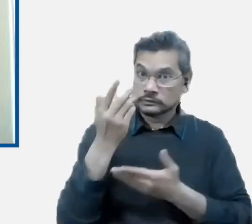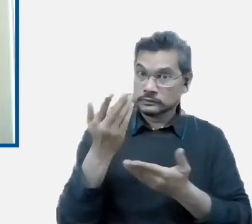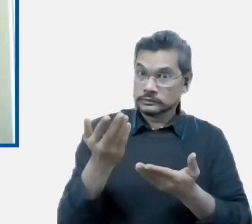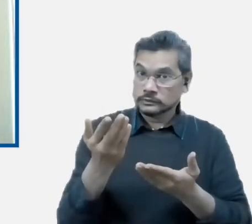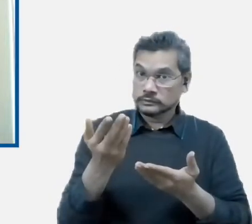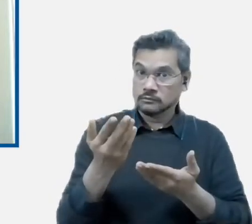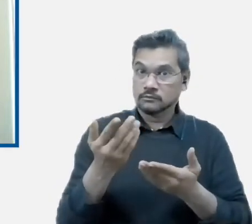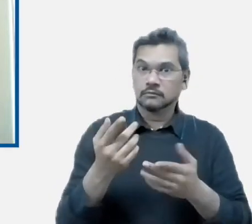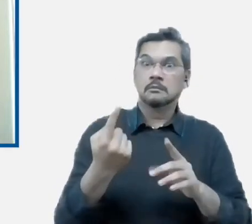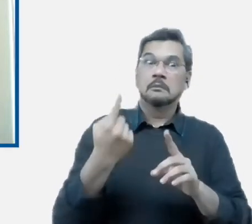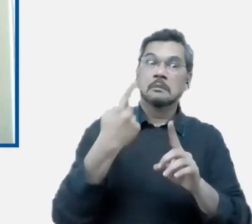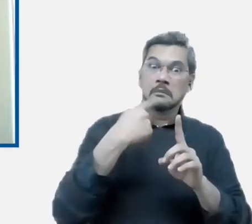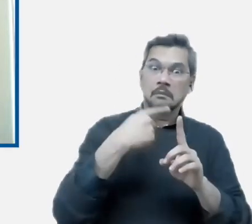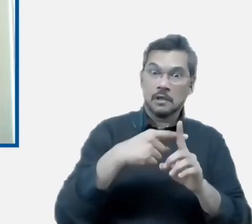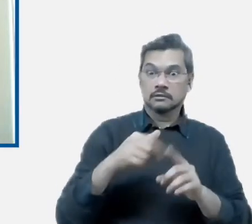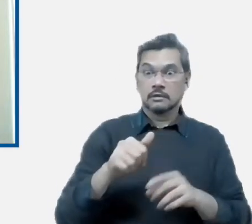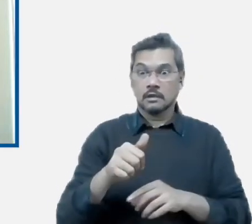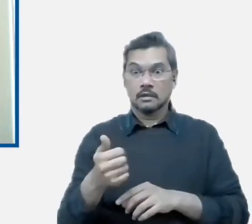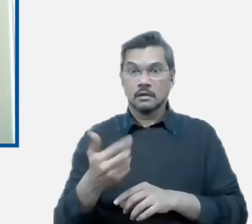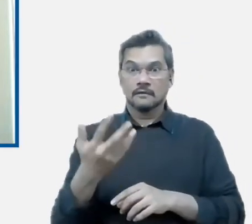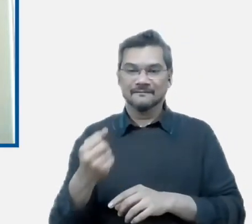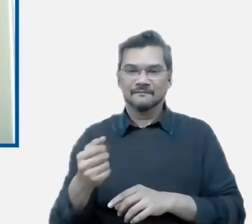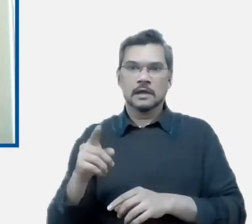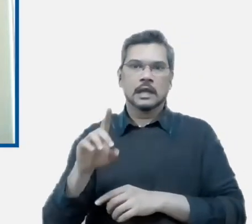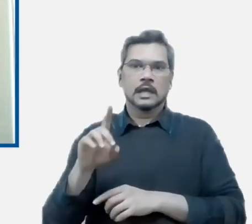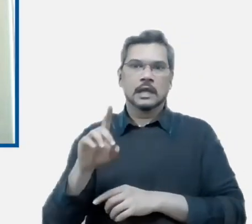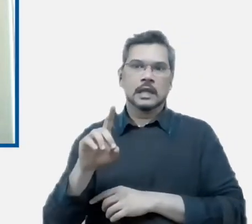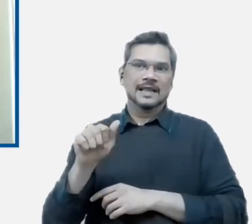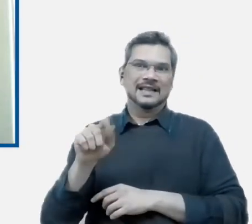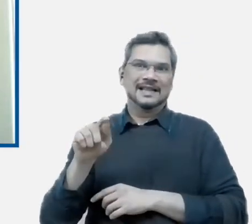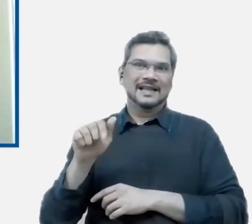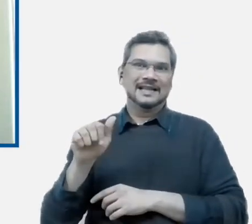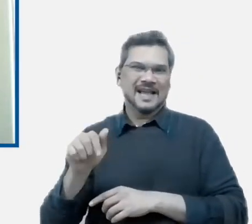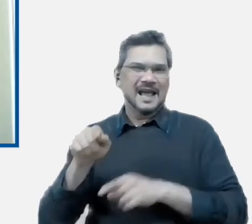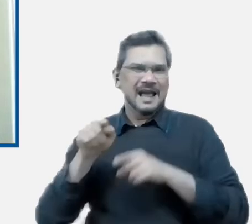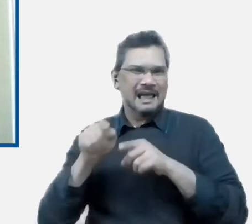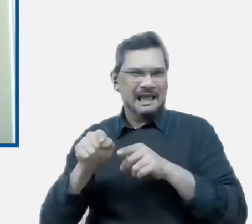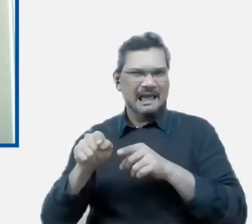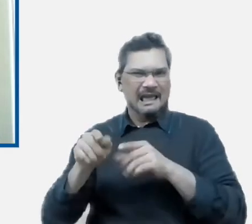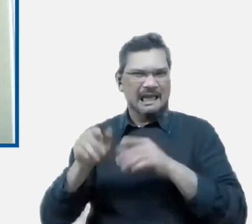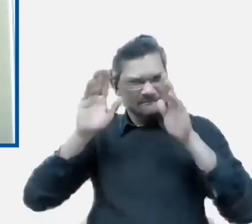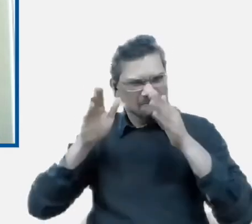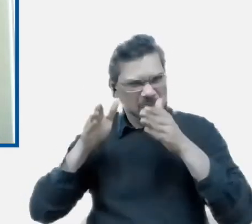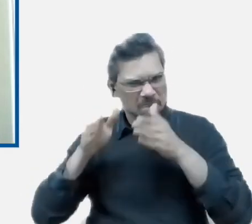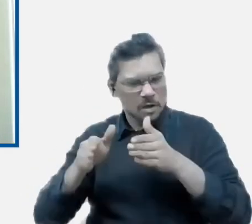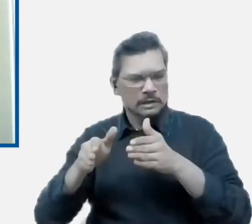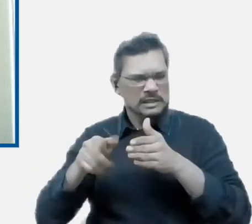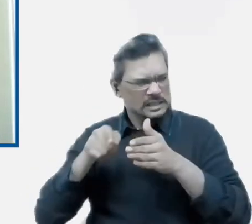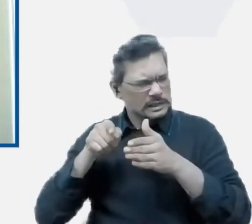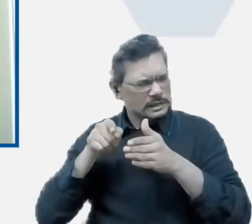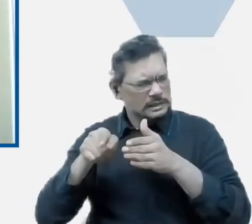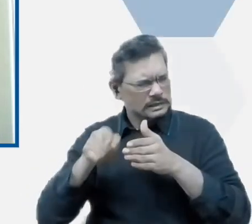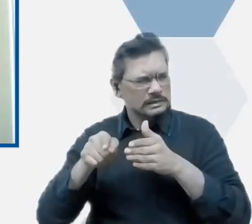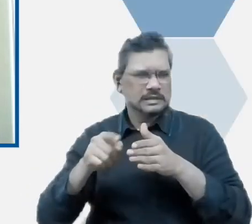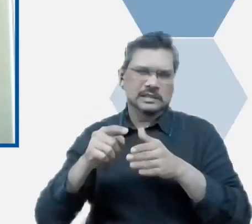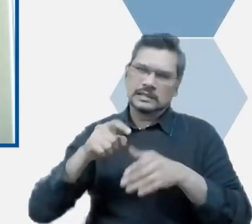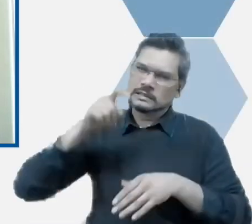of data that needs to be standardized. The issue of making sure that the data needs